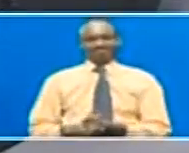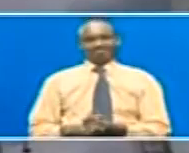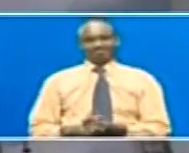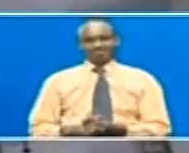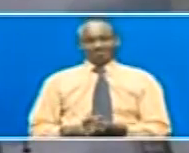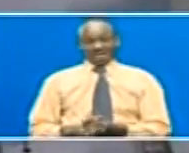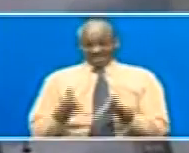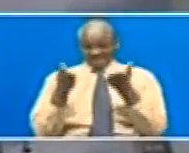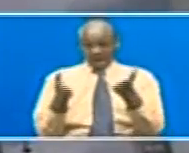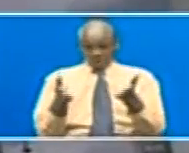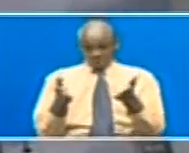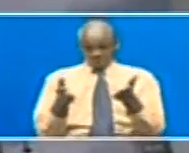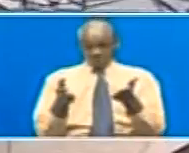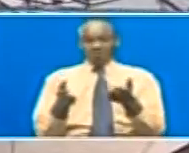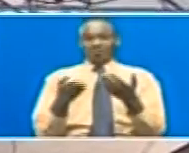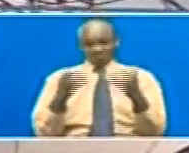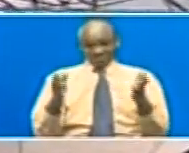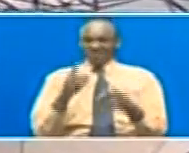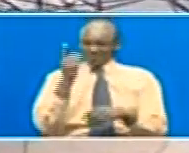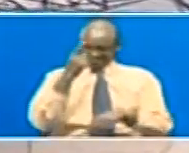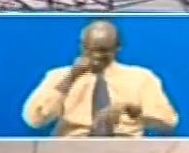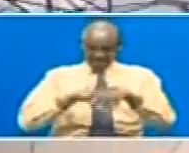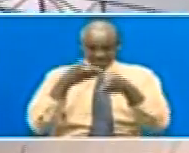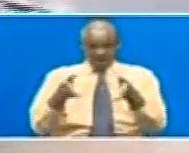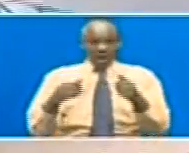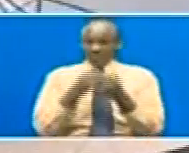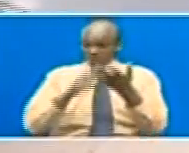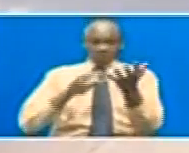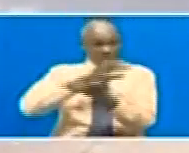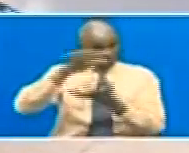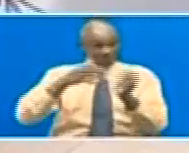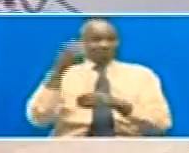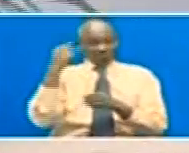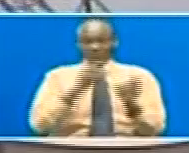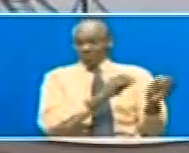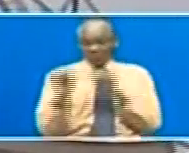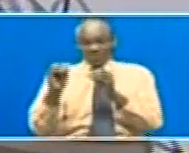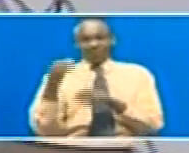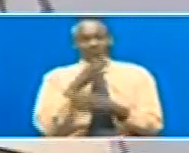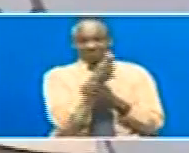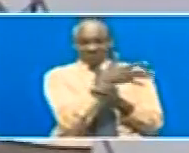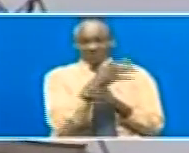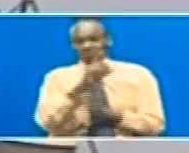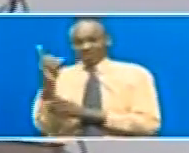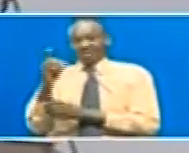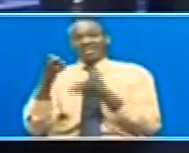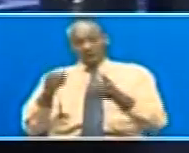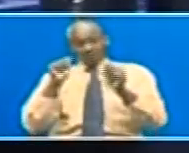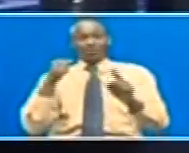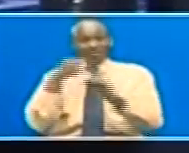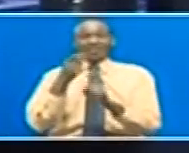The countdown is on, and for the first time, the real impact of the confusion in the digital migration process will finally have its